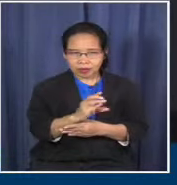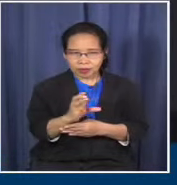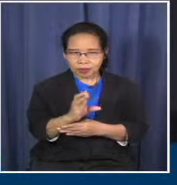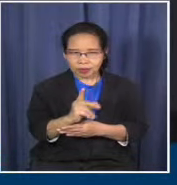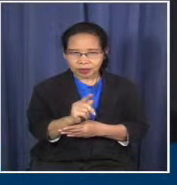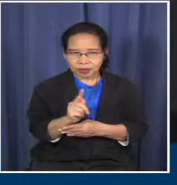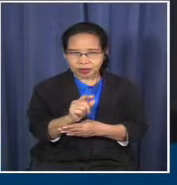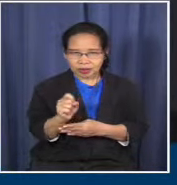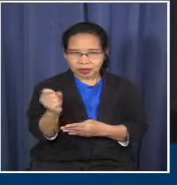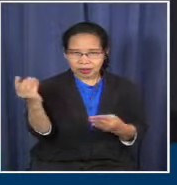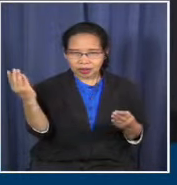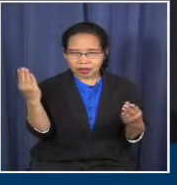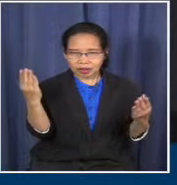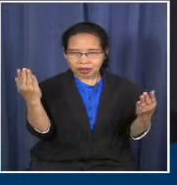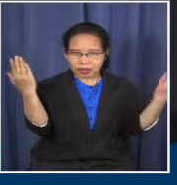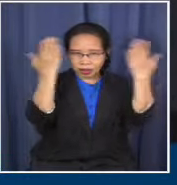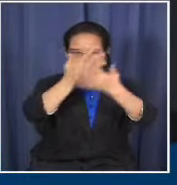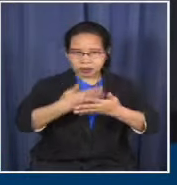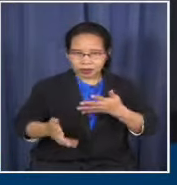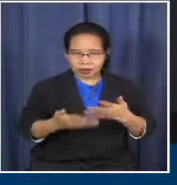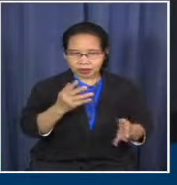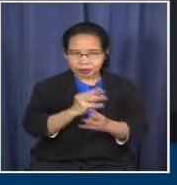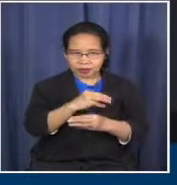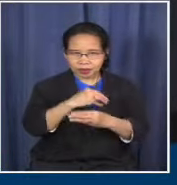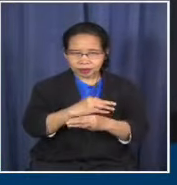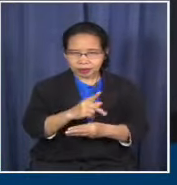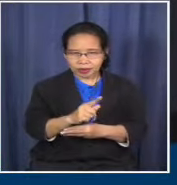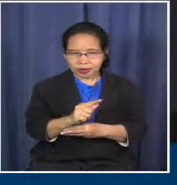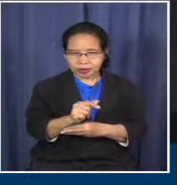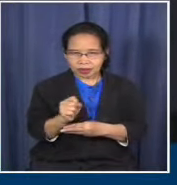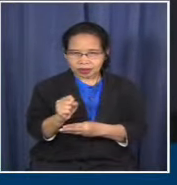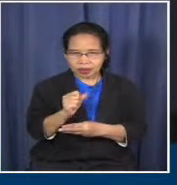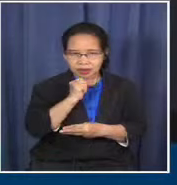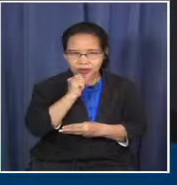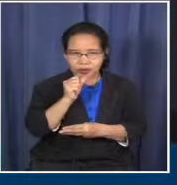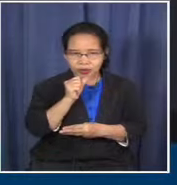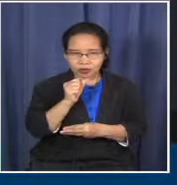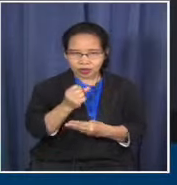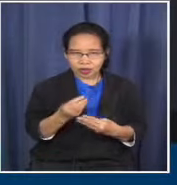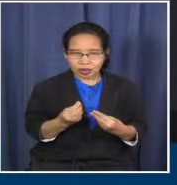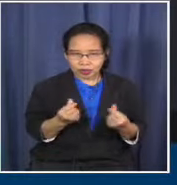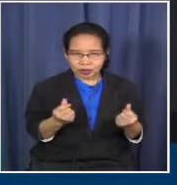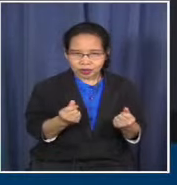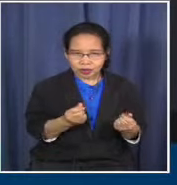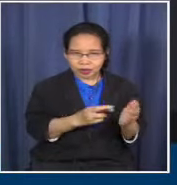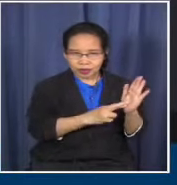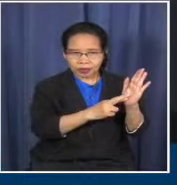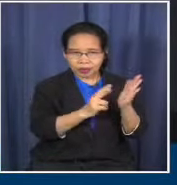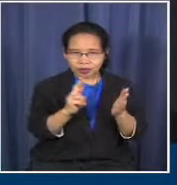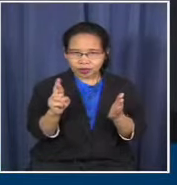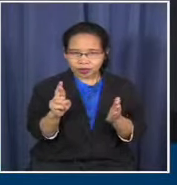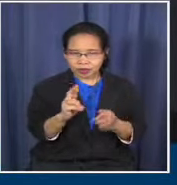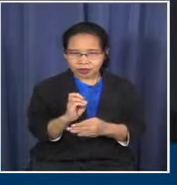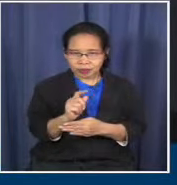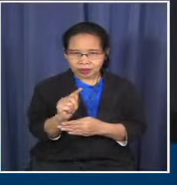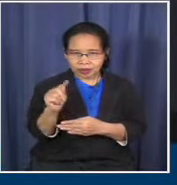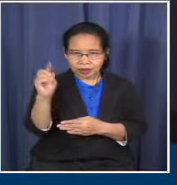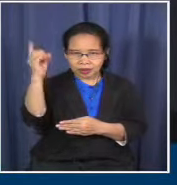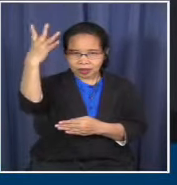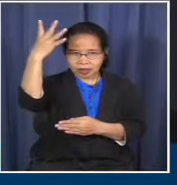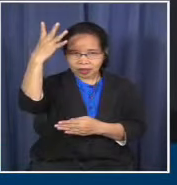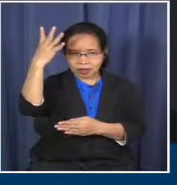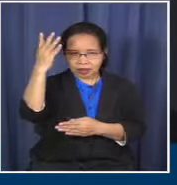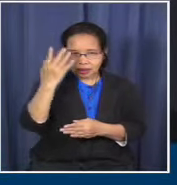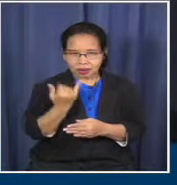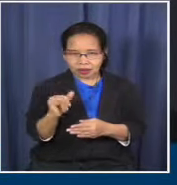particles. Dark matter is composed of particles that do not absorb, reflect, or emit light, so they